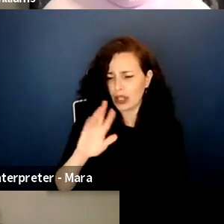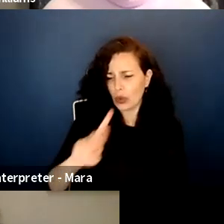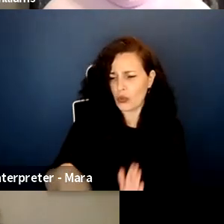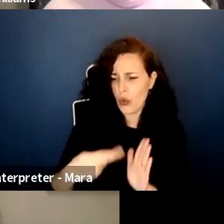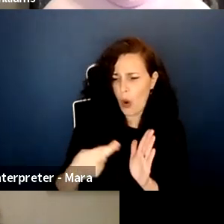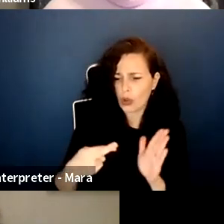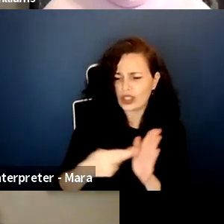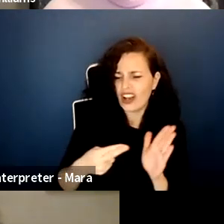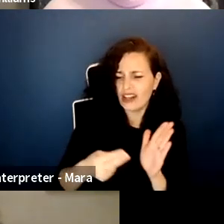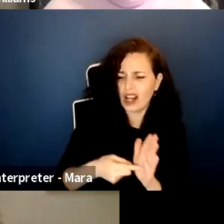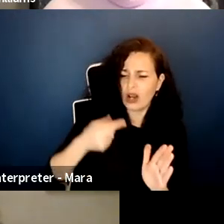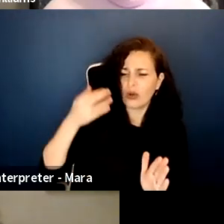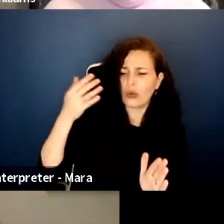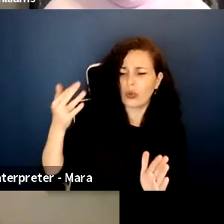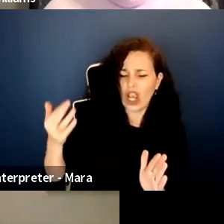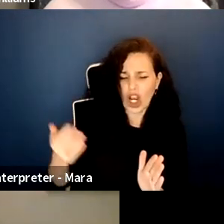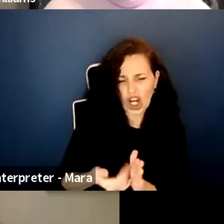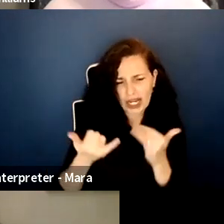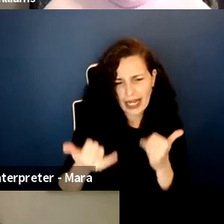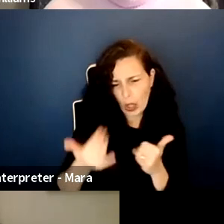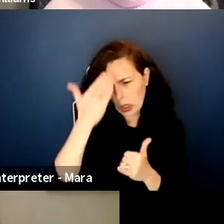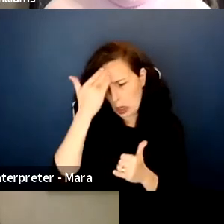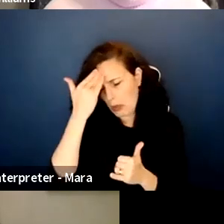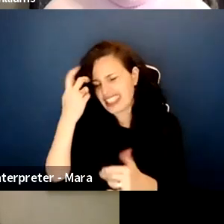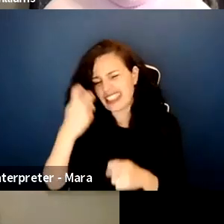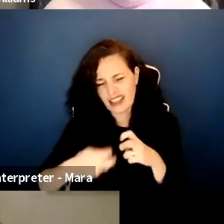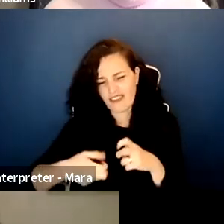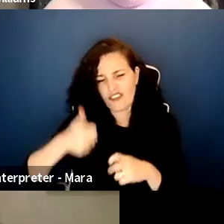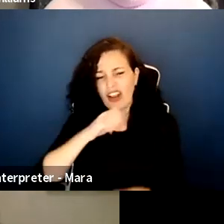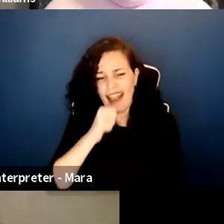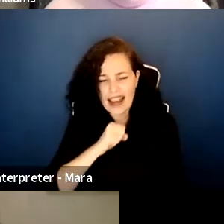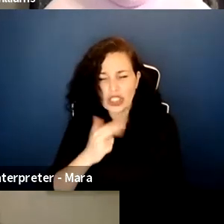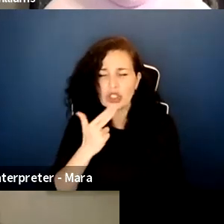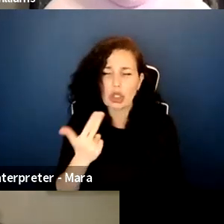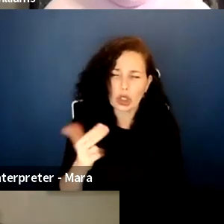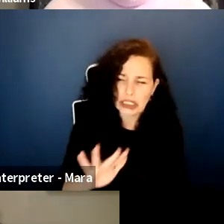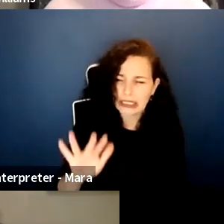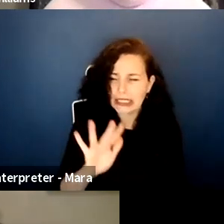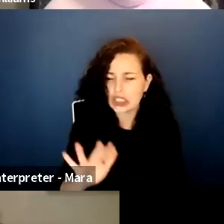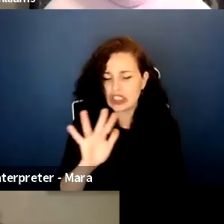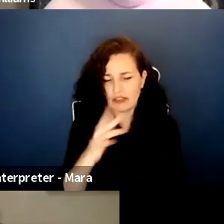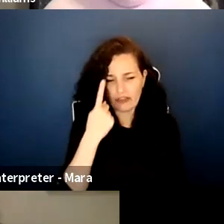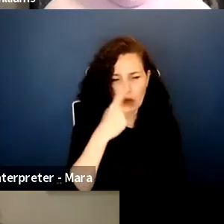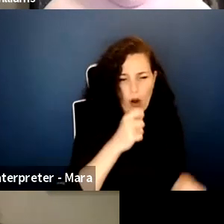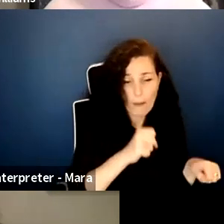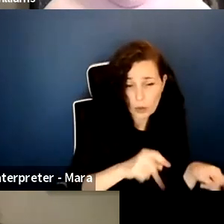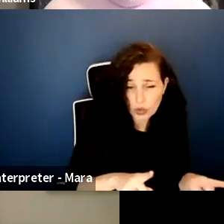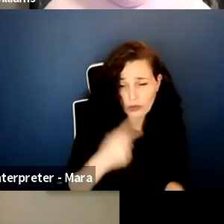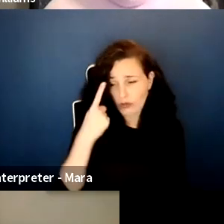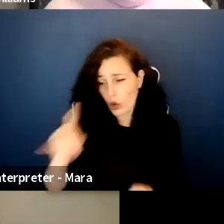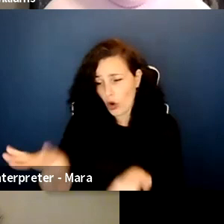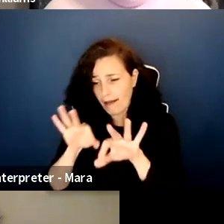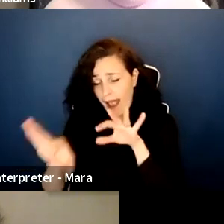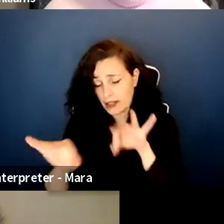auditions. And the parent has heard that it's a tougher age in terms of opportunities and casting. Is that true? And do you have advice